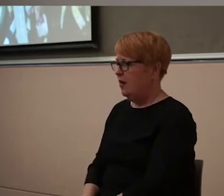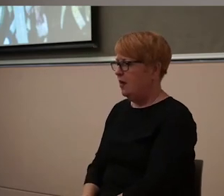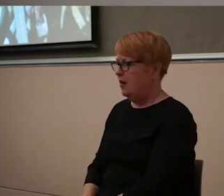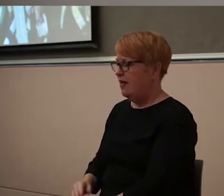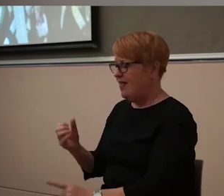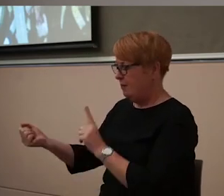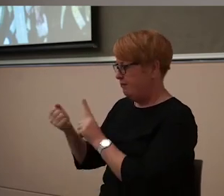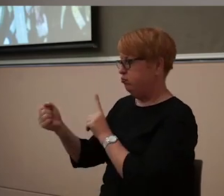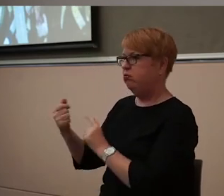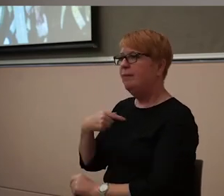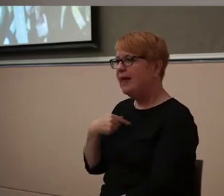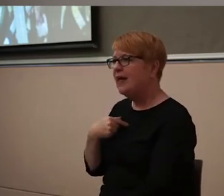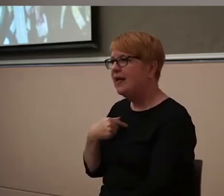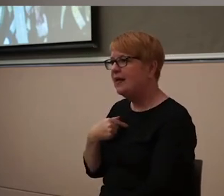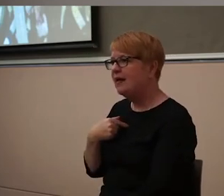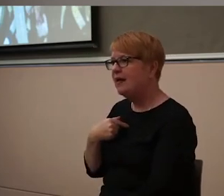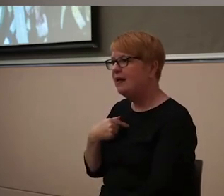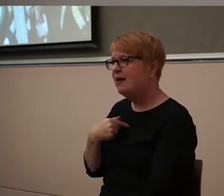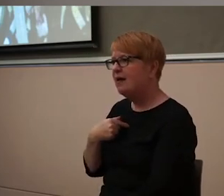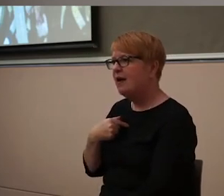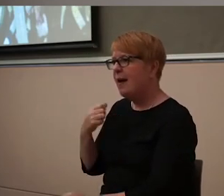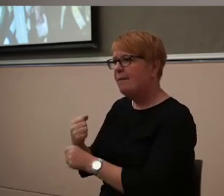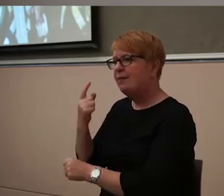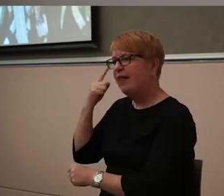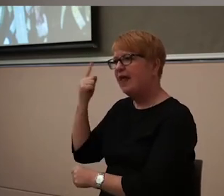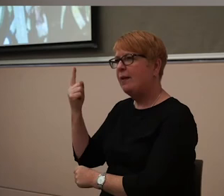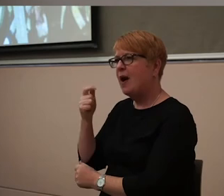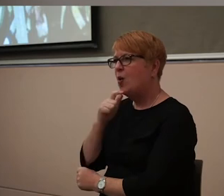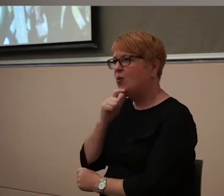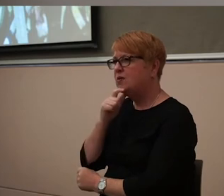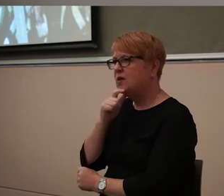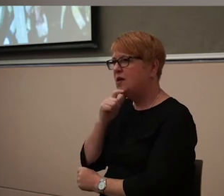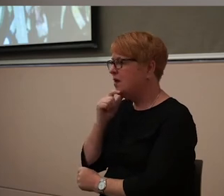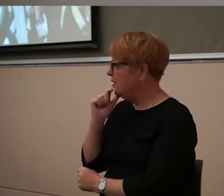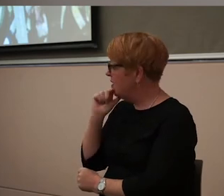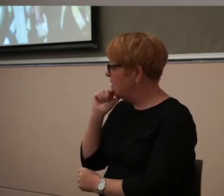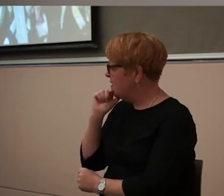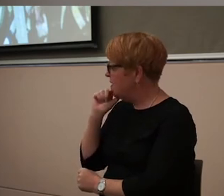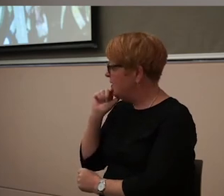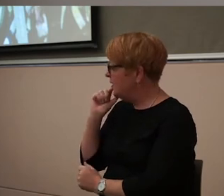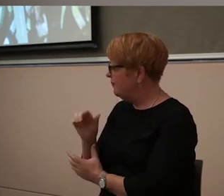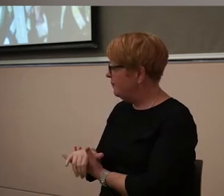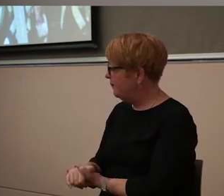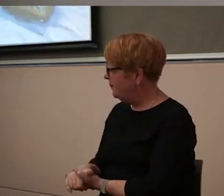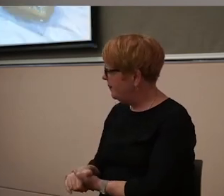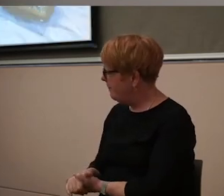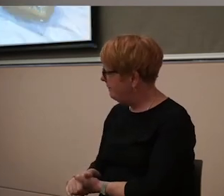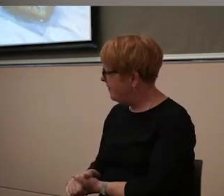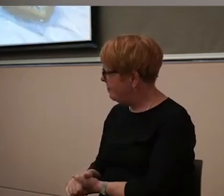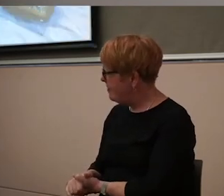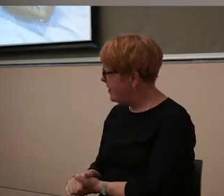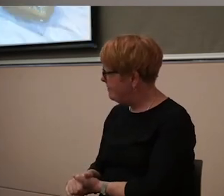and everything, so I'm going to use the term group, but... For now, yeah. Yeah. I can say one person, Baby Oracle, because we nickname them.